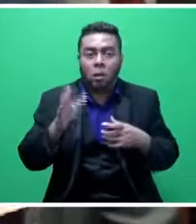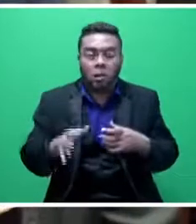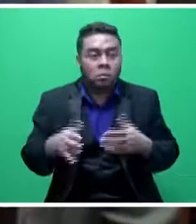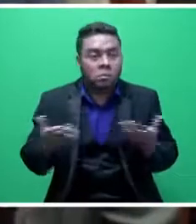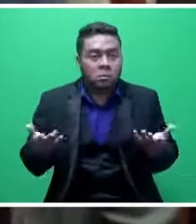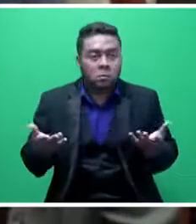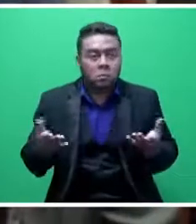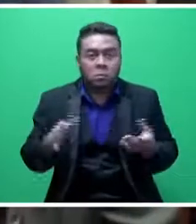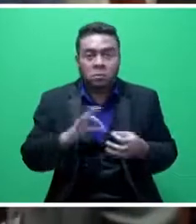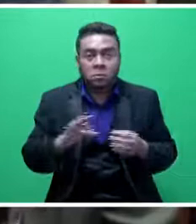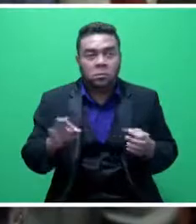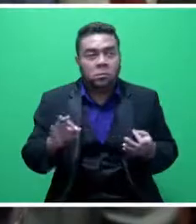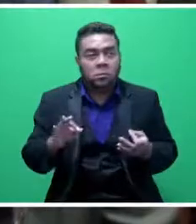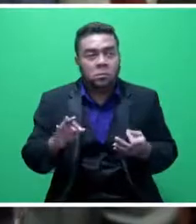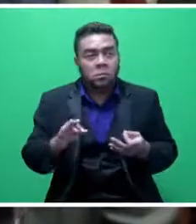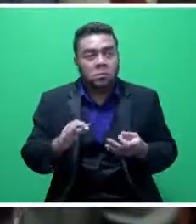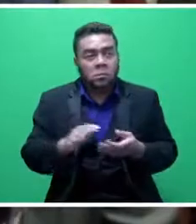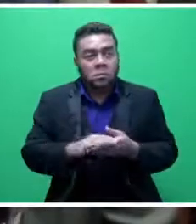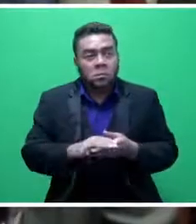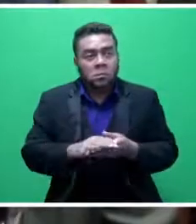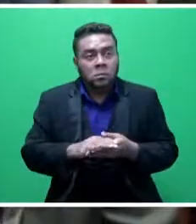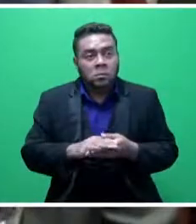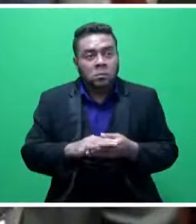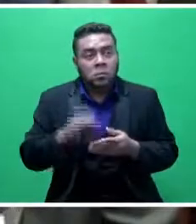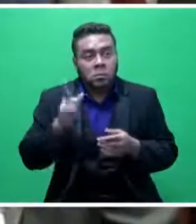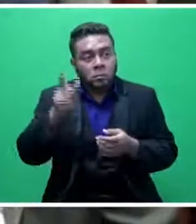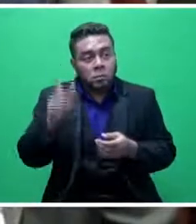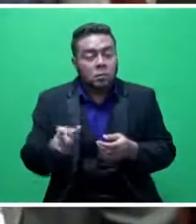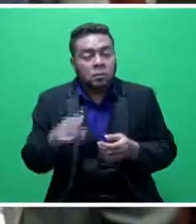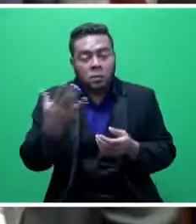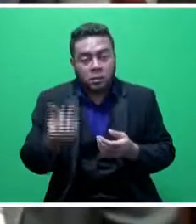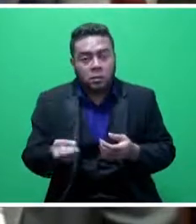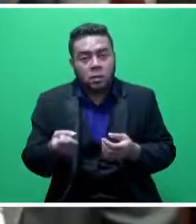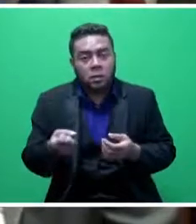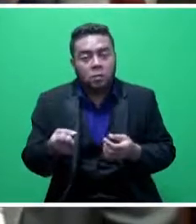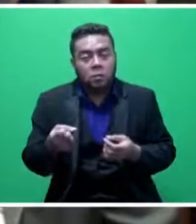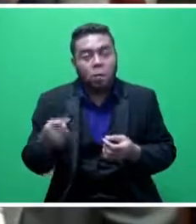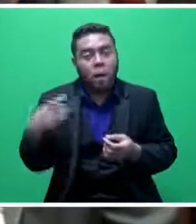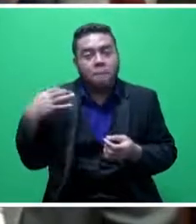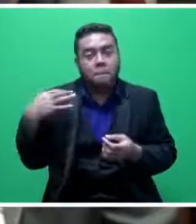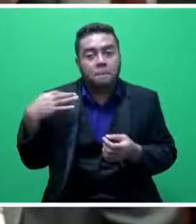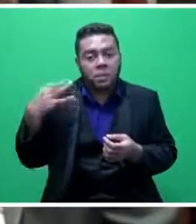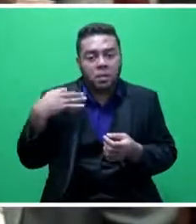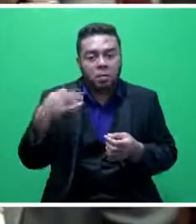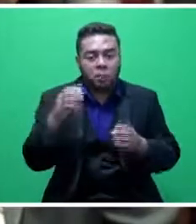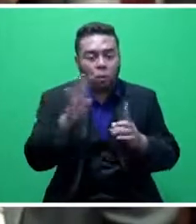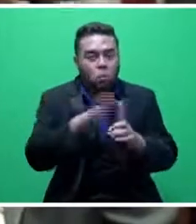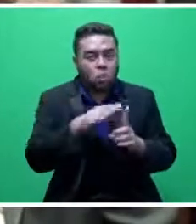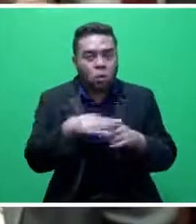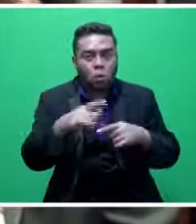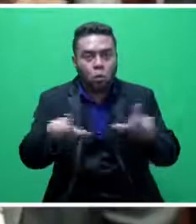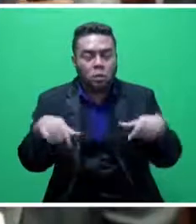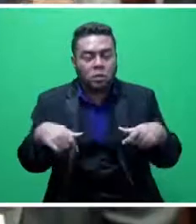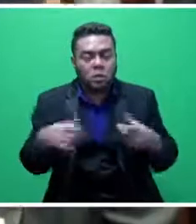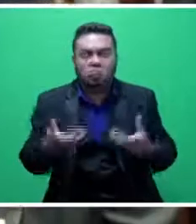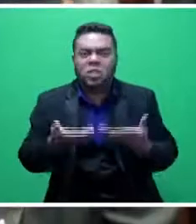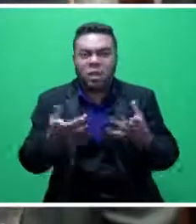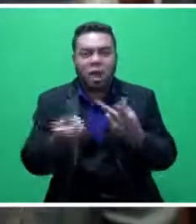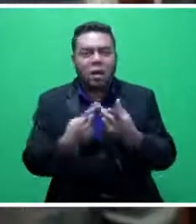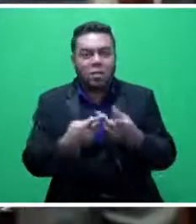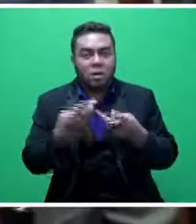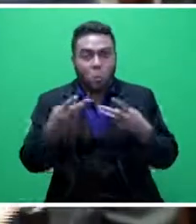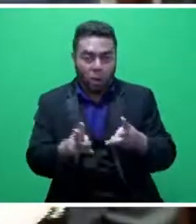is still dissatisfied with the reviewed decision of the controller, the person has the option of appealing the reviewed decision to the Court of Review. So giving another